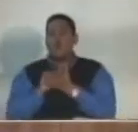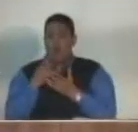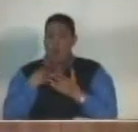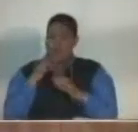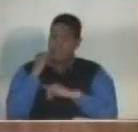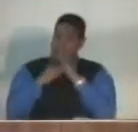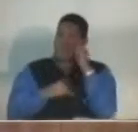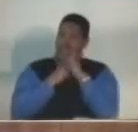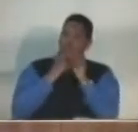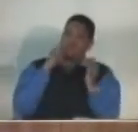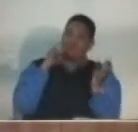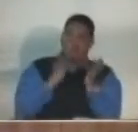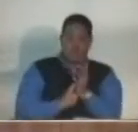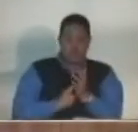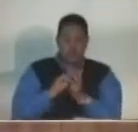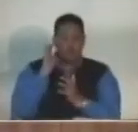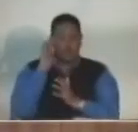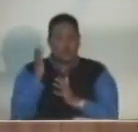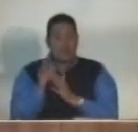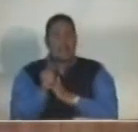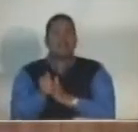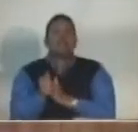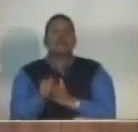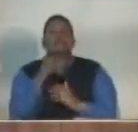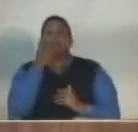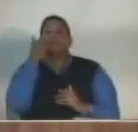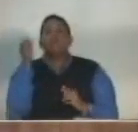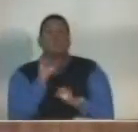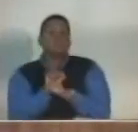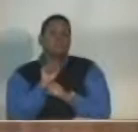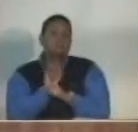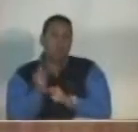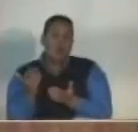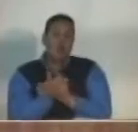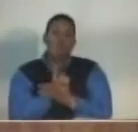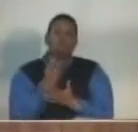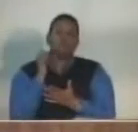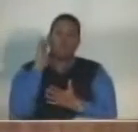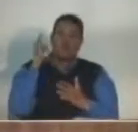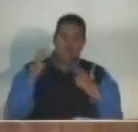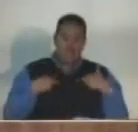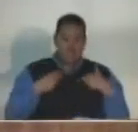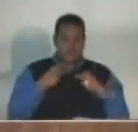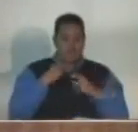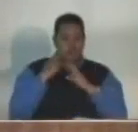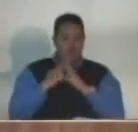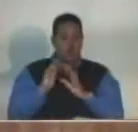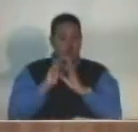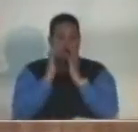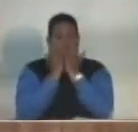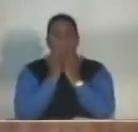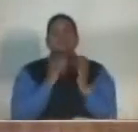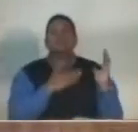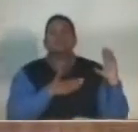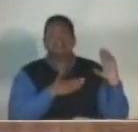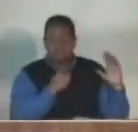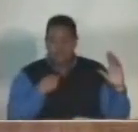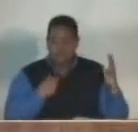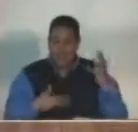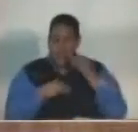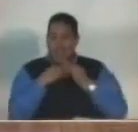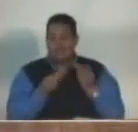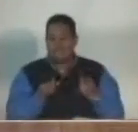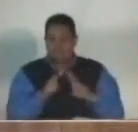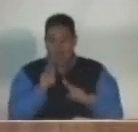international recognition will lead to better job opportunities. It's called global citizenship. It adds value.